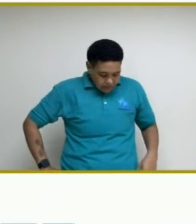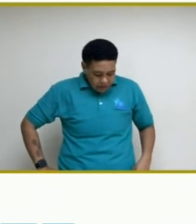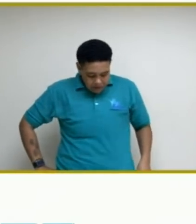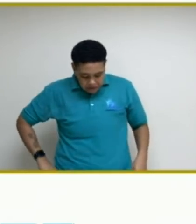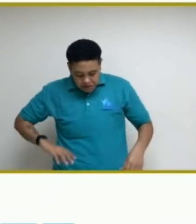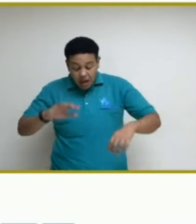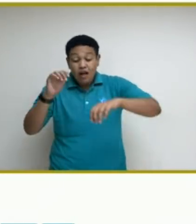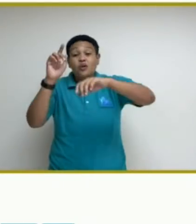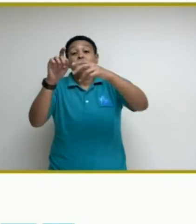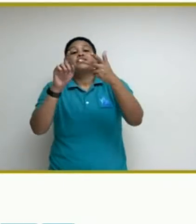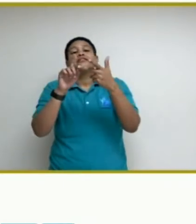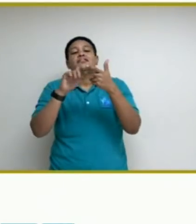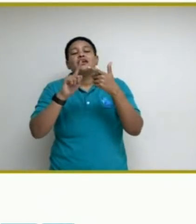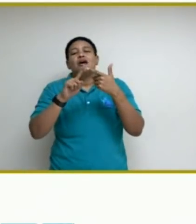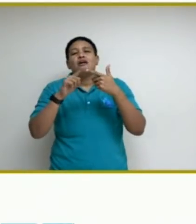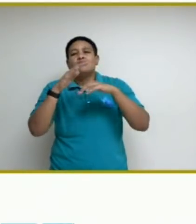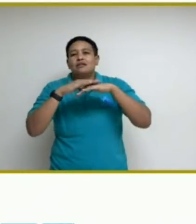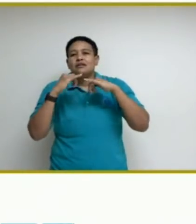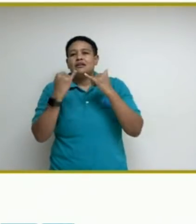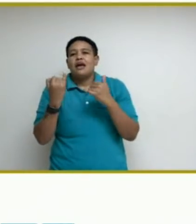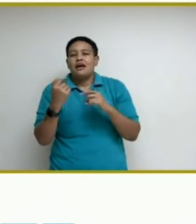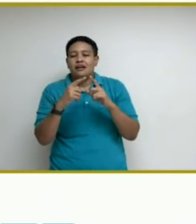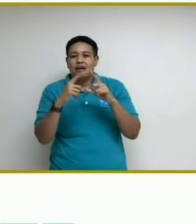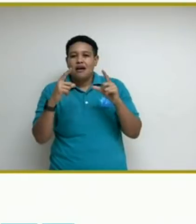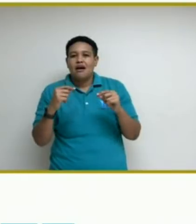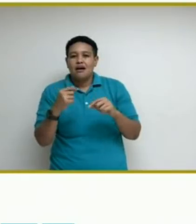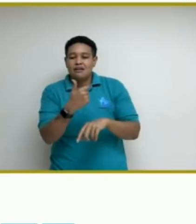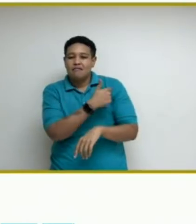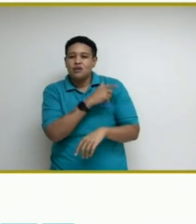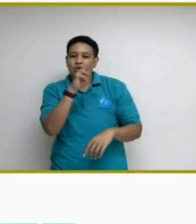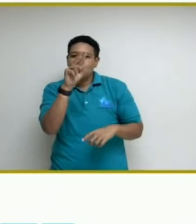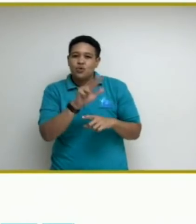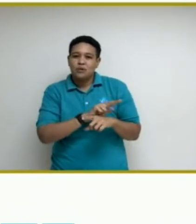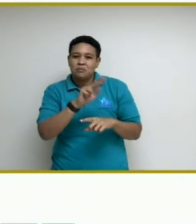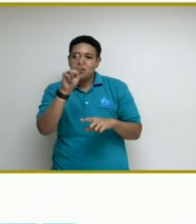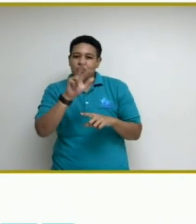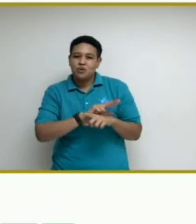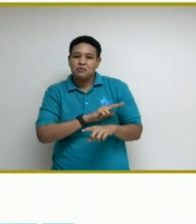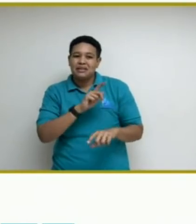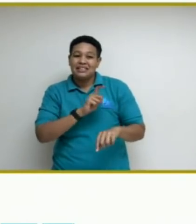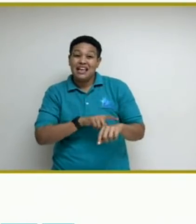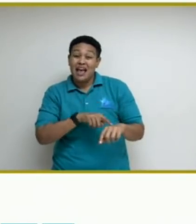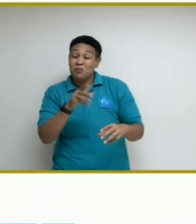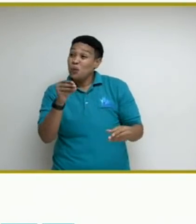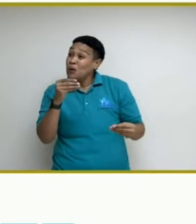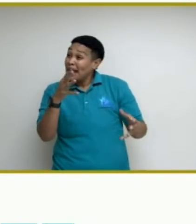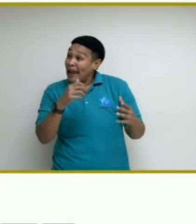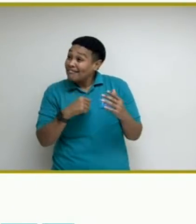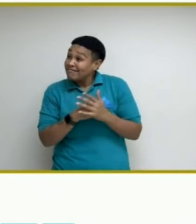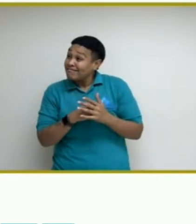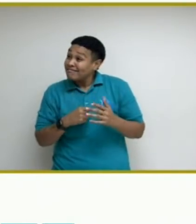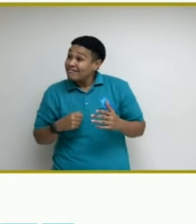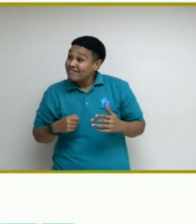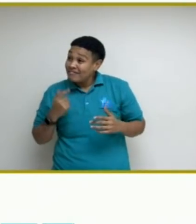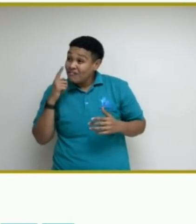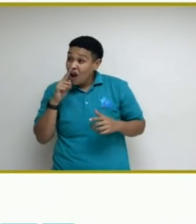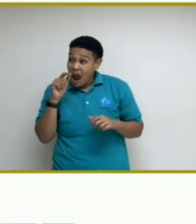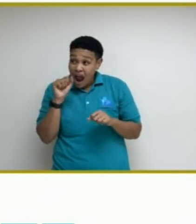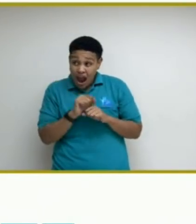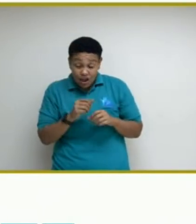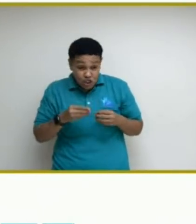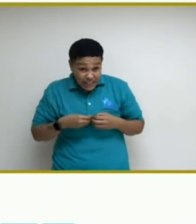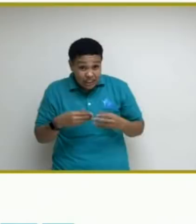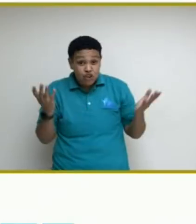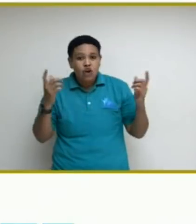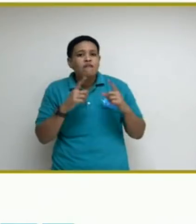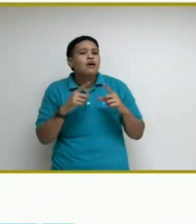cards. Dr. Tufton, the 2 to 3 month timeline that you gave, is this for actual issuance